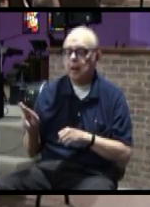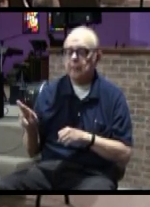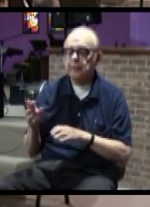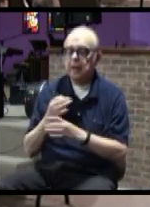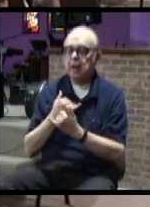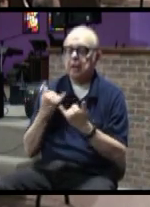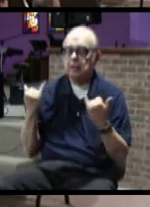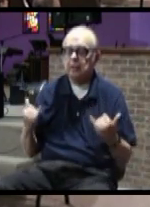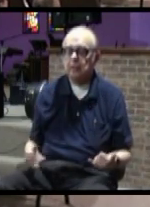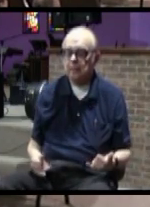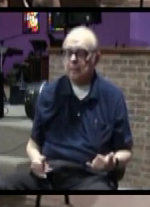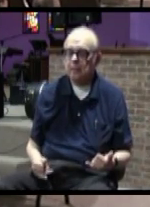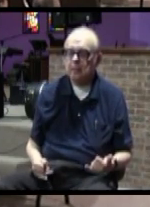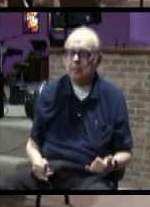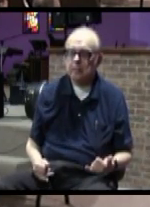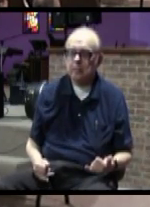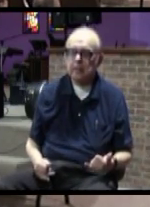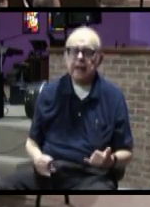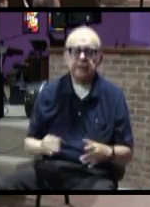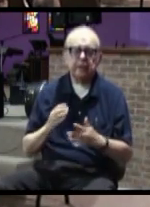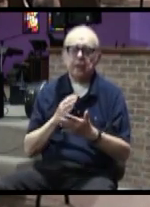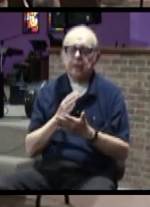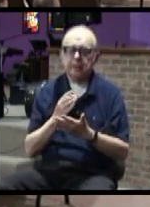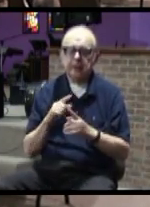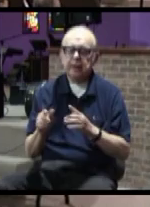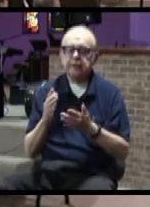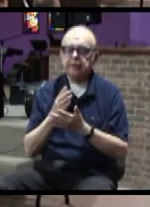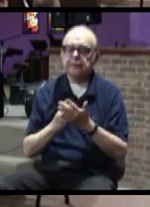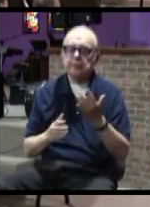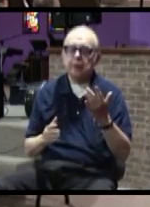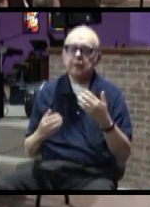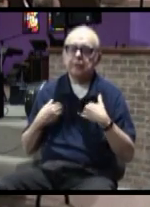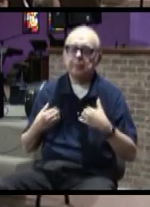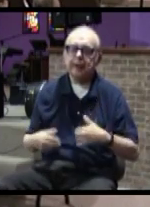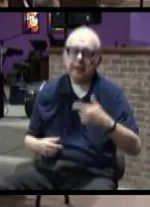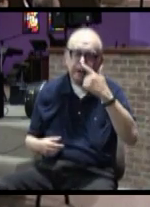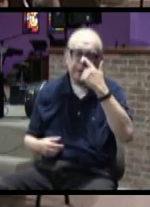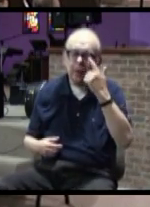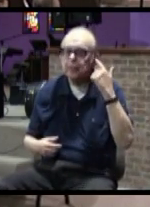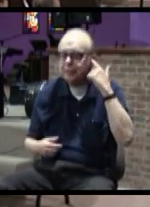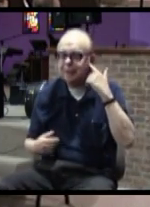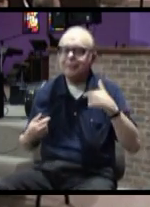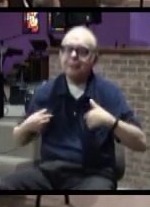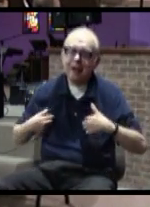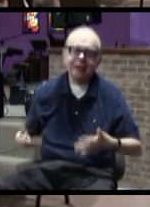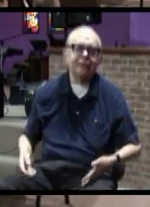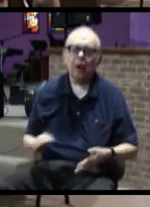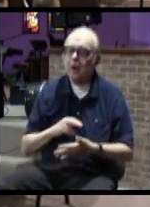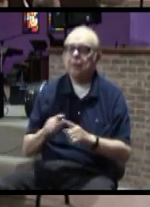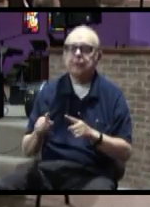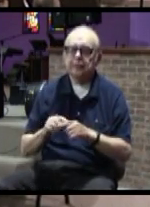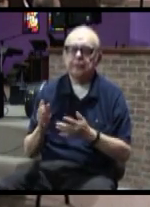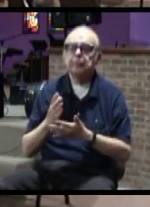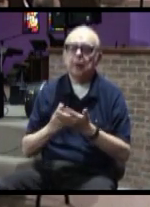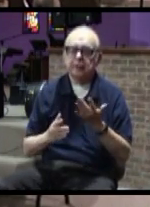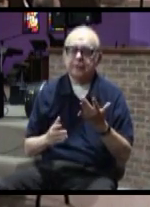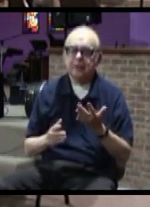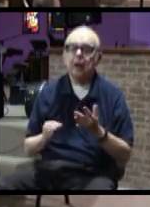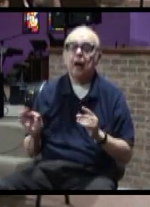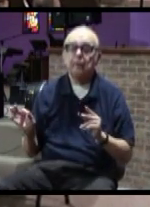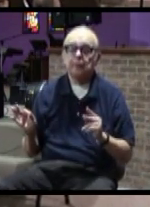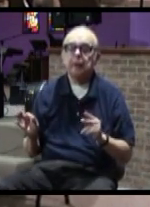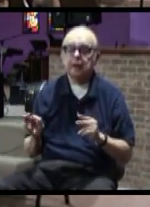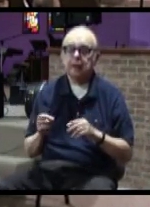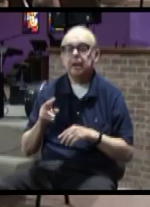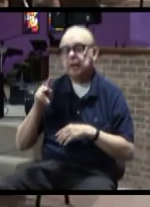by individuals. But you know what it is? It's an ear, it's a nose, it's a toe, it's a big finger, it's a fingernail,